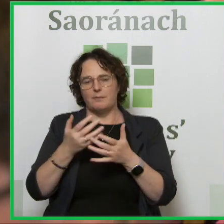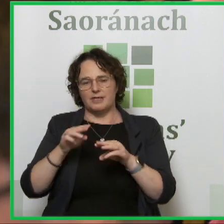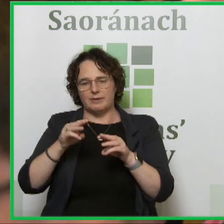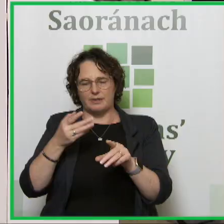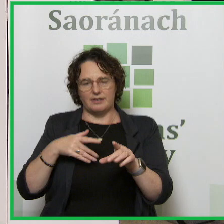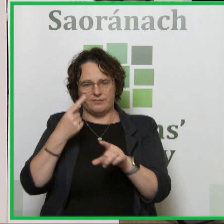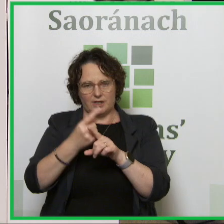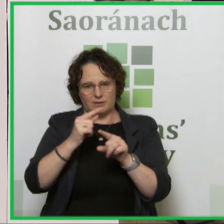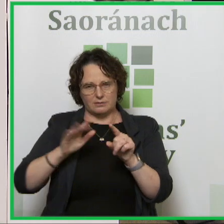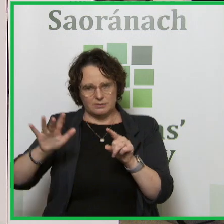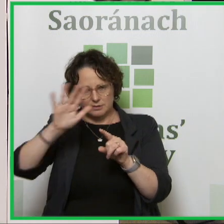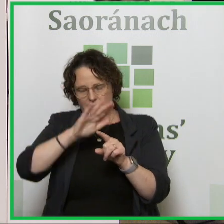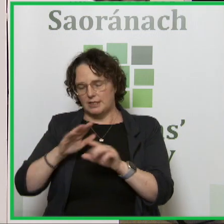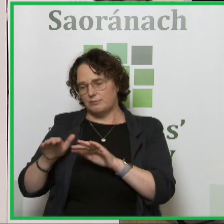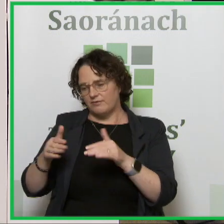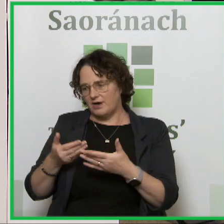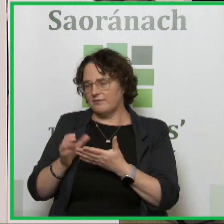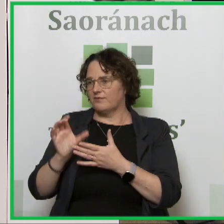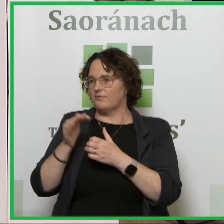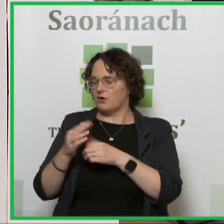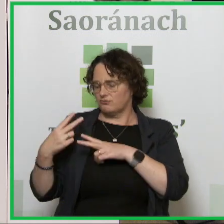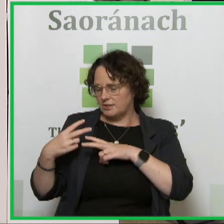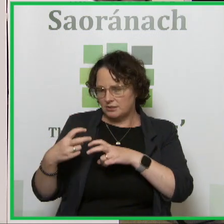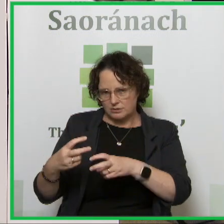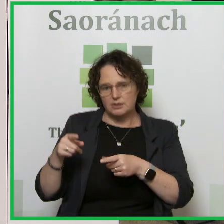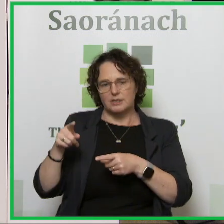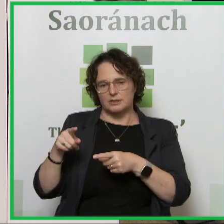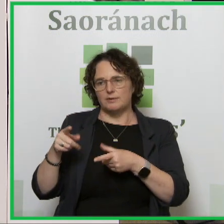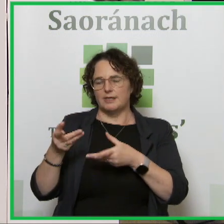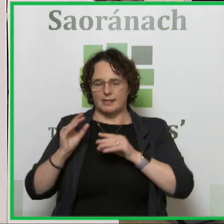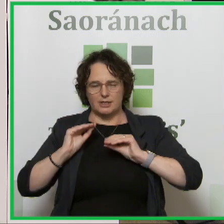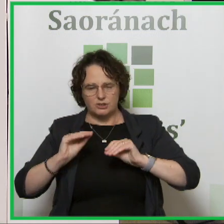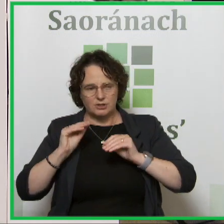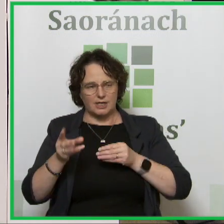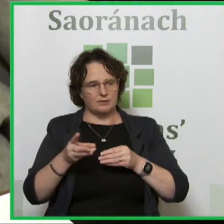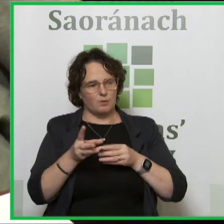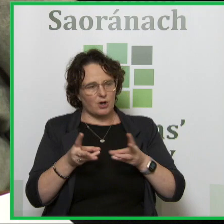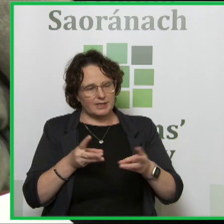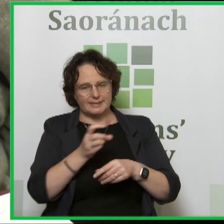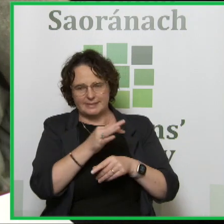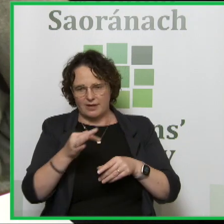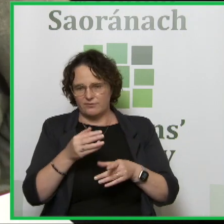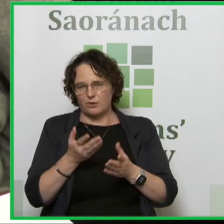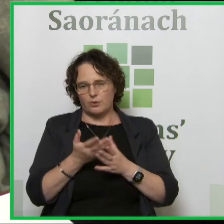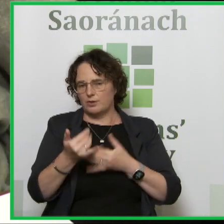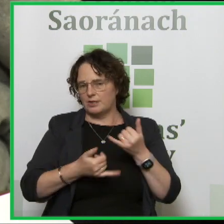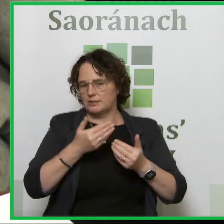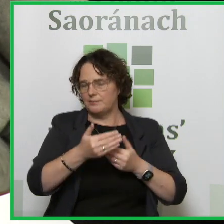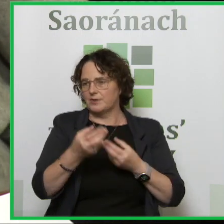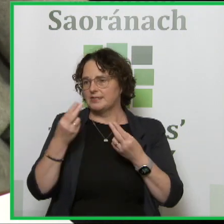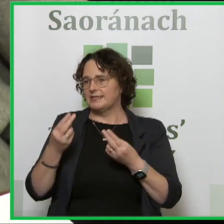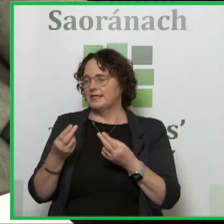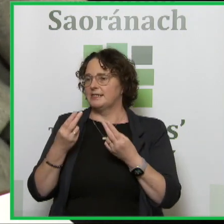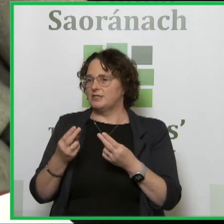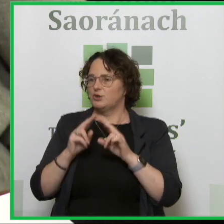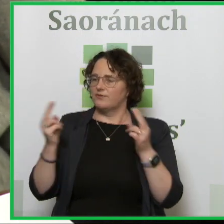educational providers and researchers in order to educate the workforce over a long period of time. Again, we need a universal IT system,